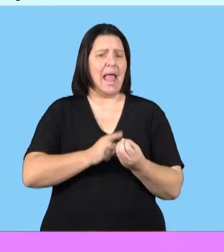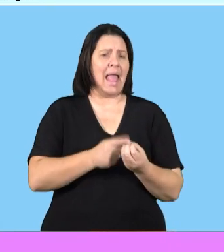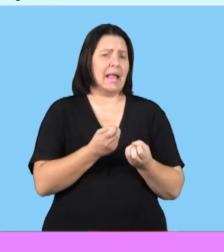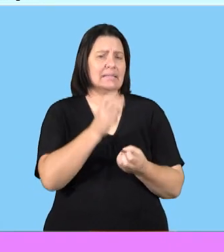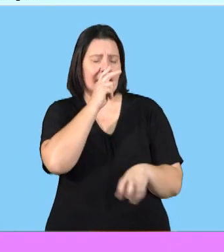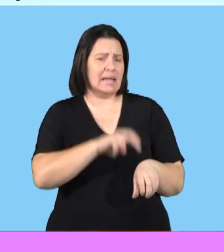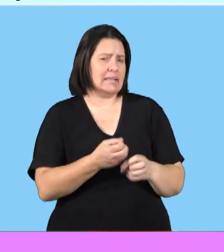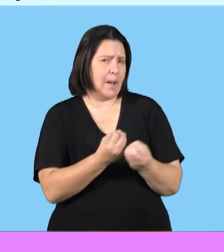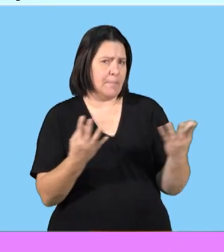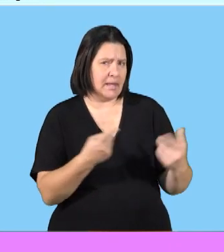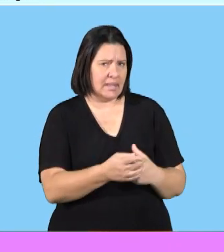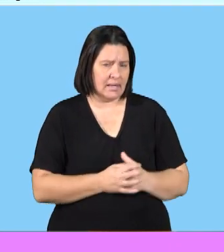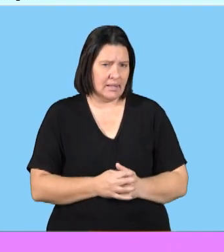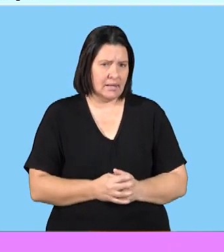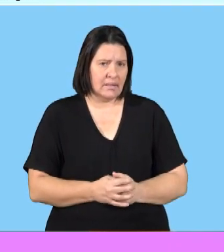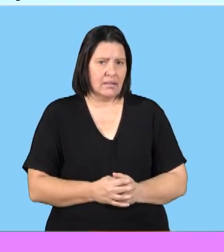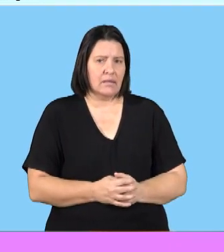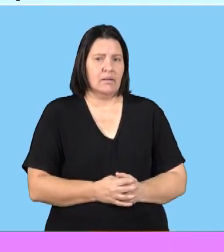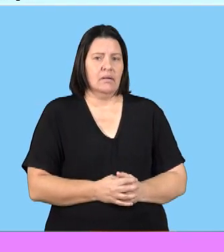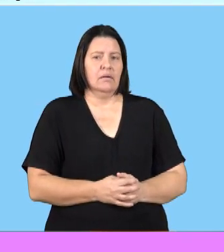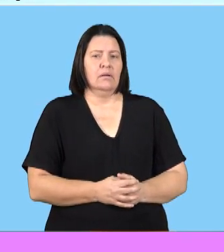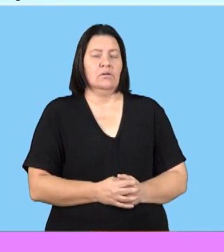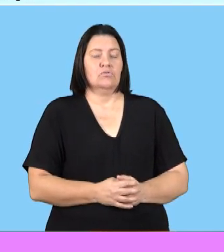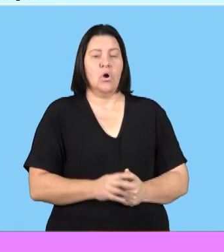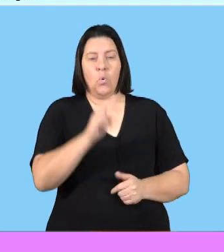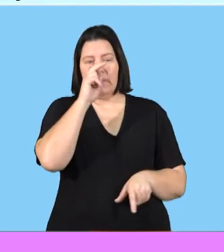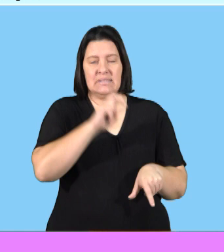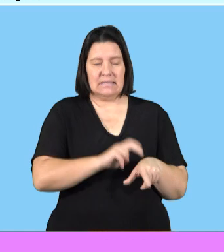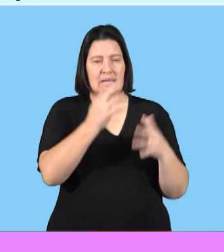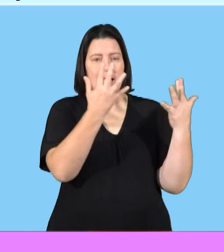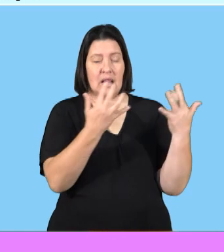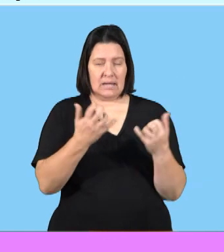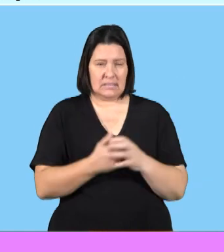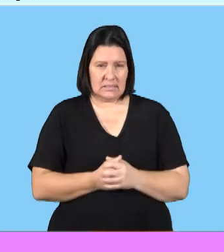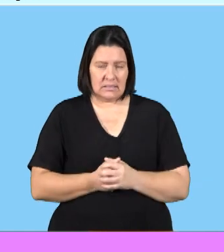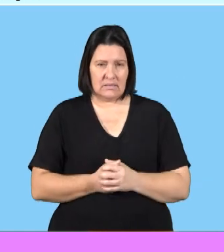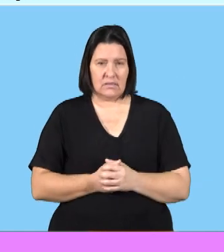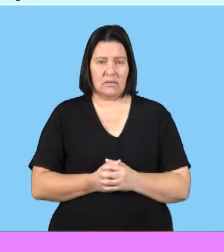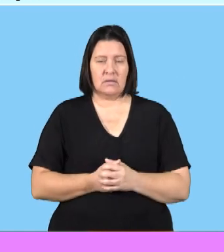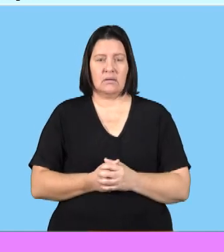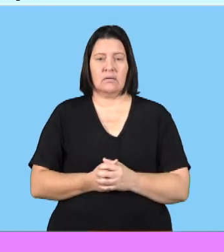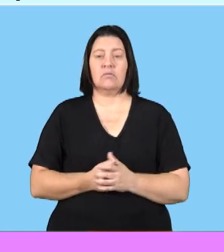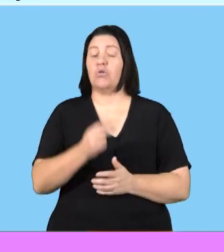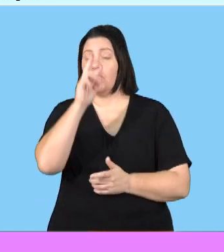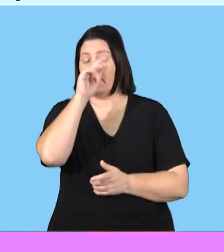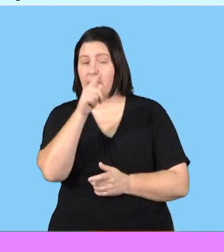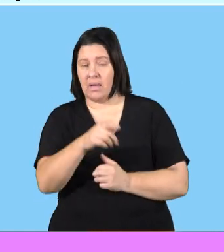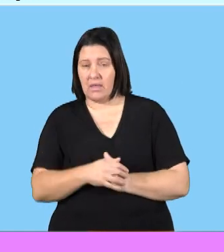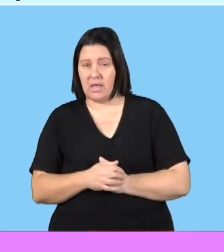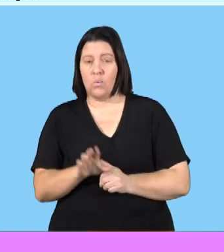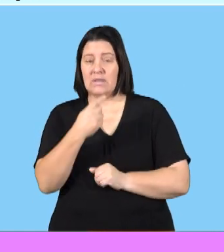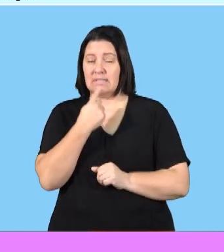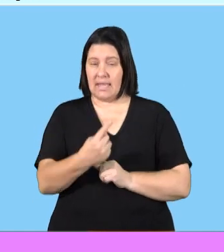for 7 people? So we need to do this calculation. So when we calculate,